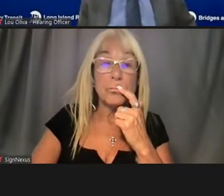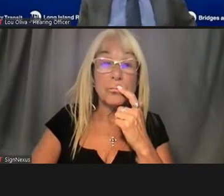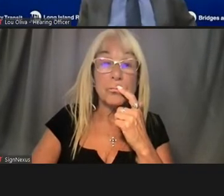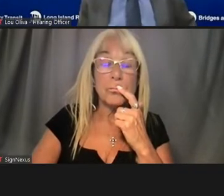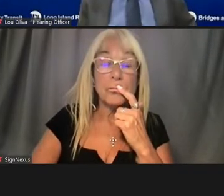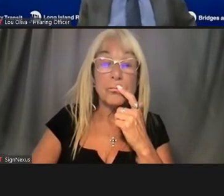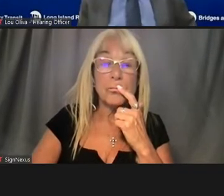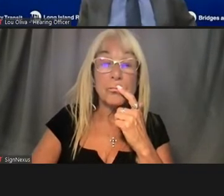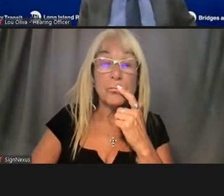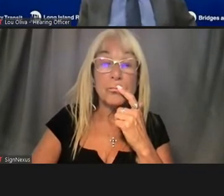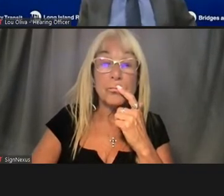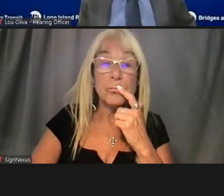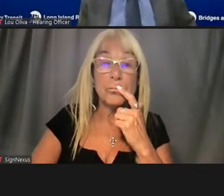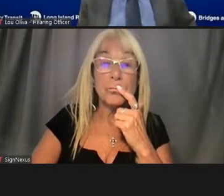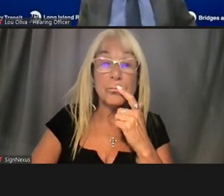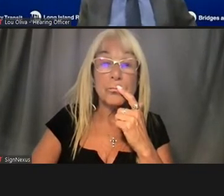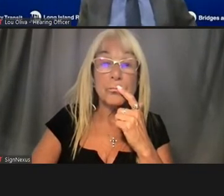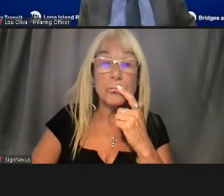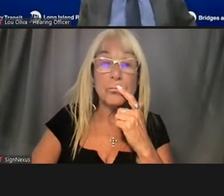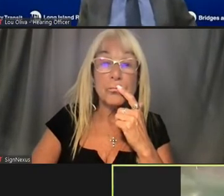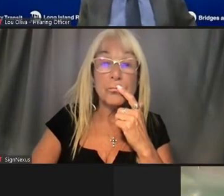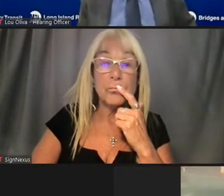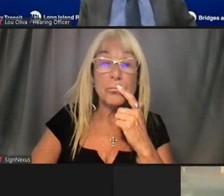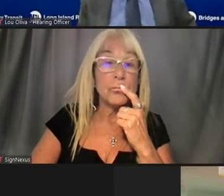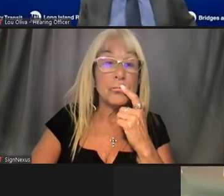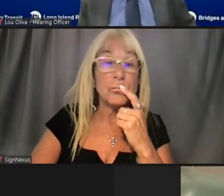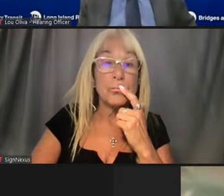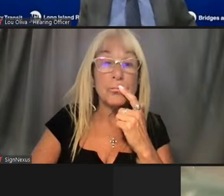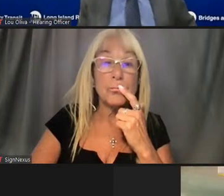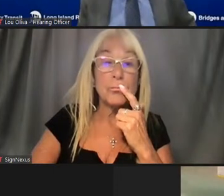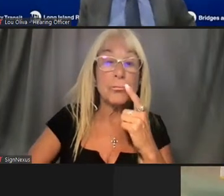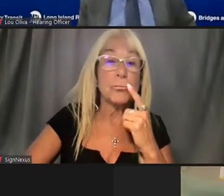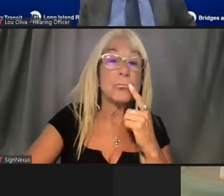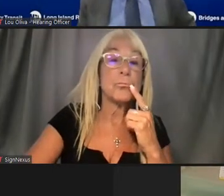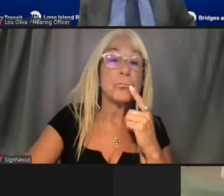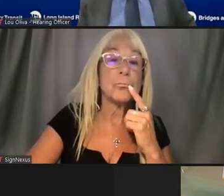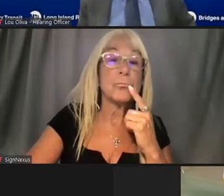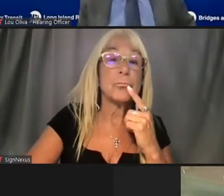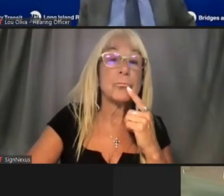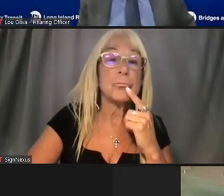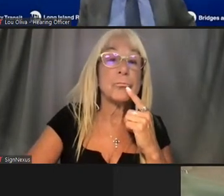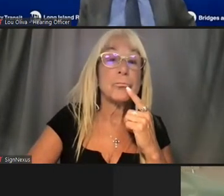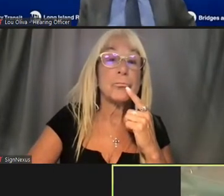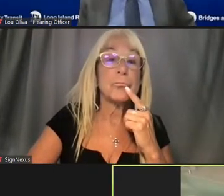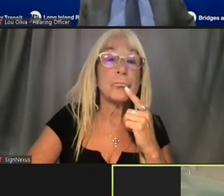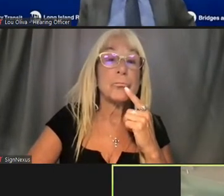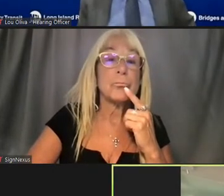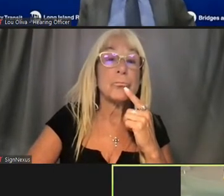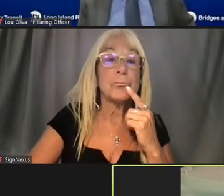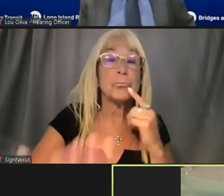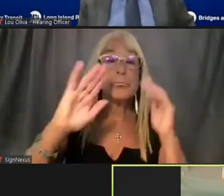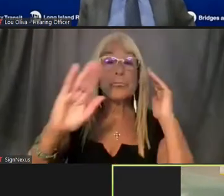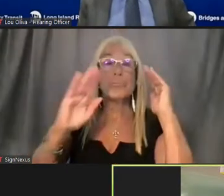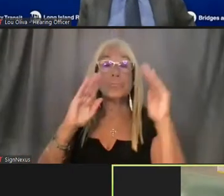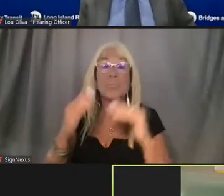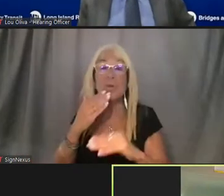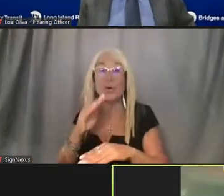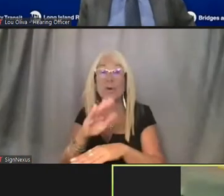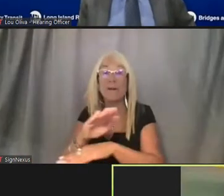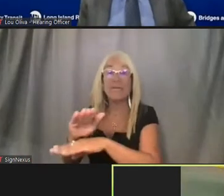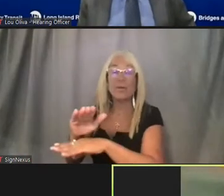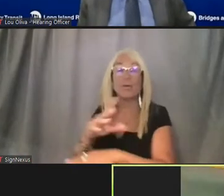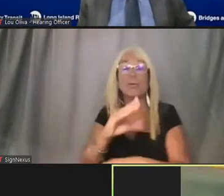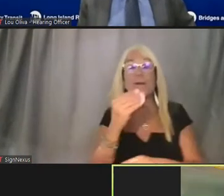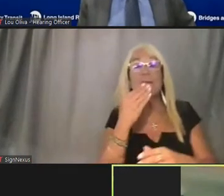hello can you see me yes we can see and hear you okay perfect good afternoon um thank you for